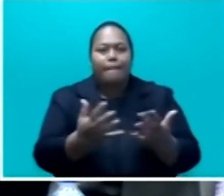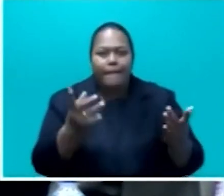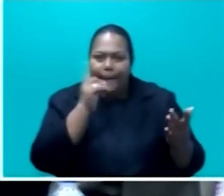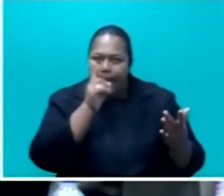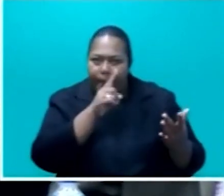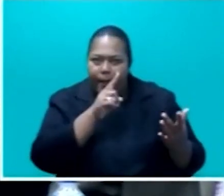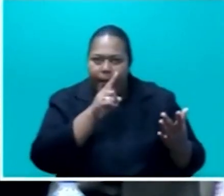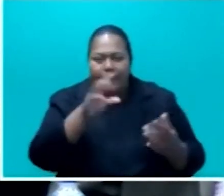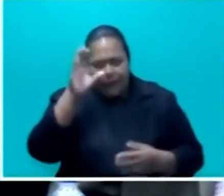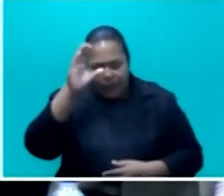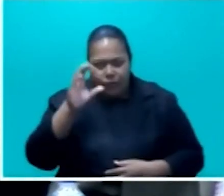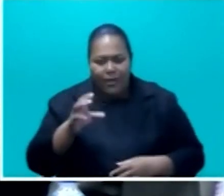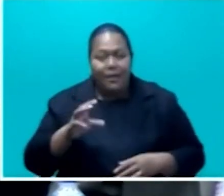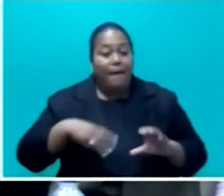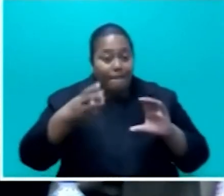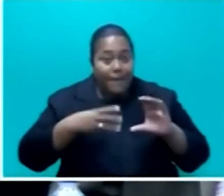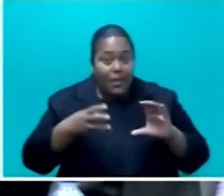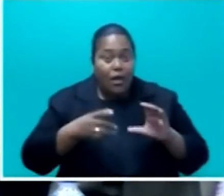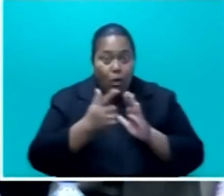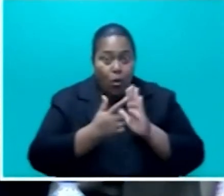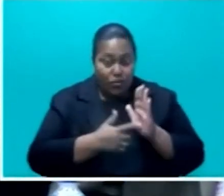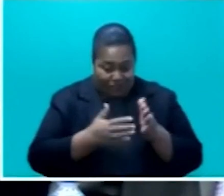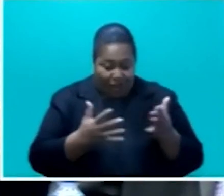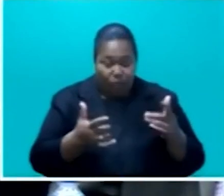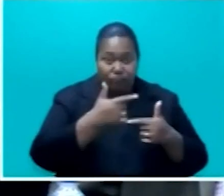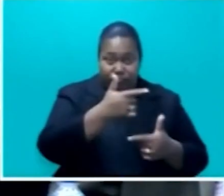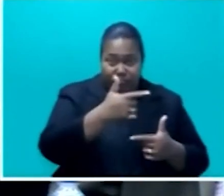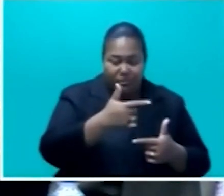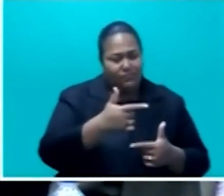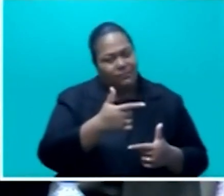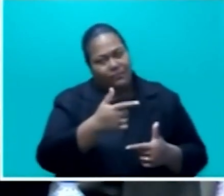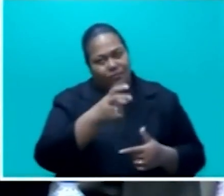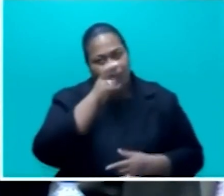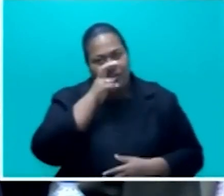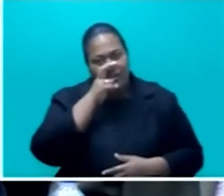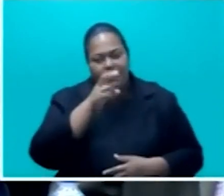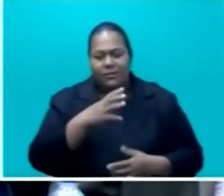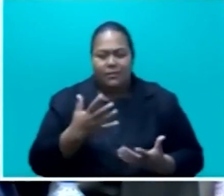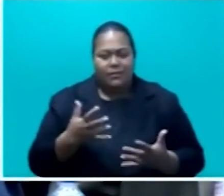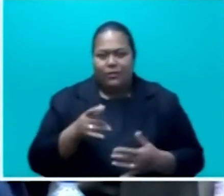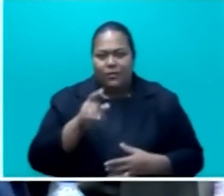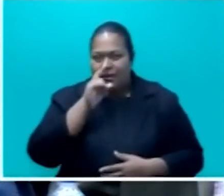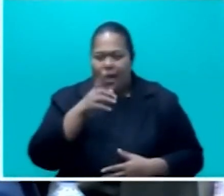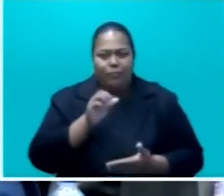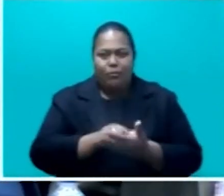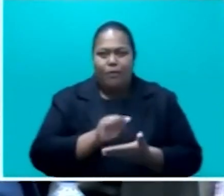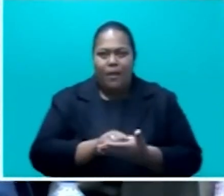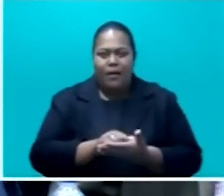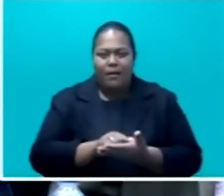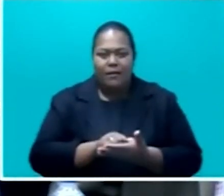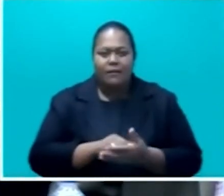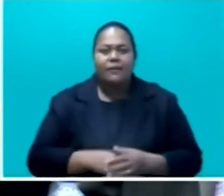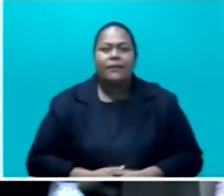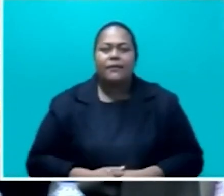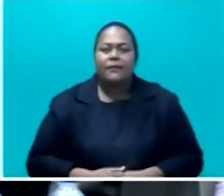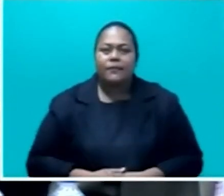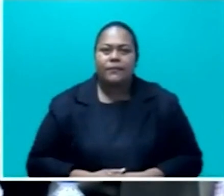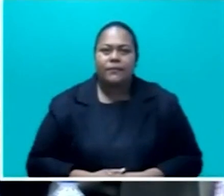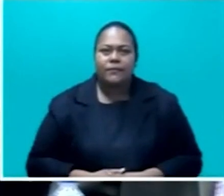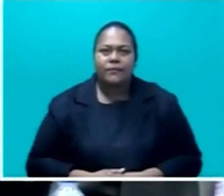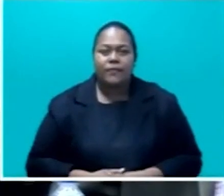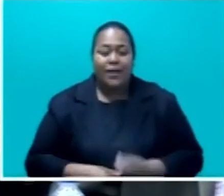necessarily restrictive. Mr. Speaker, sir, the Act does not and has not served any